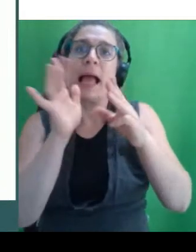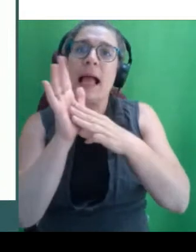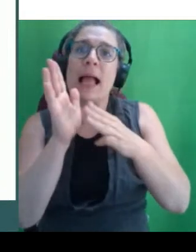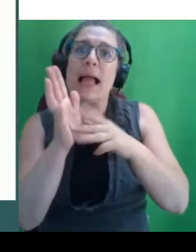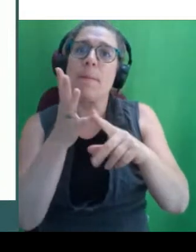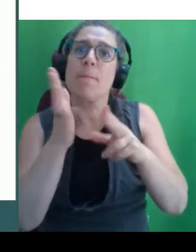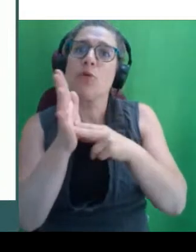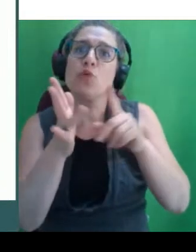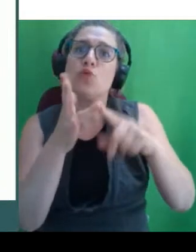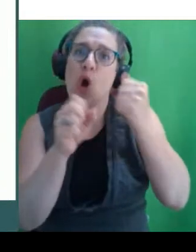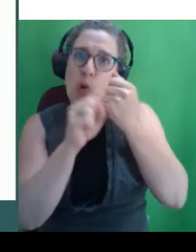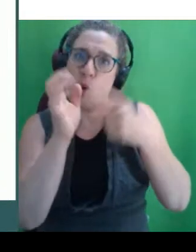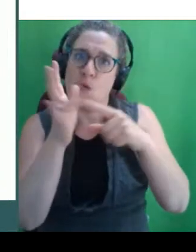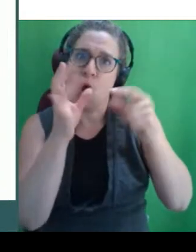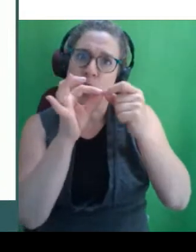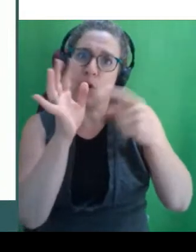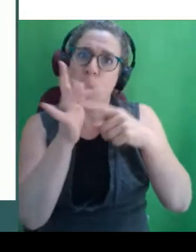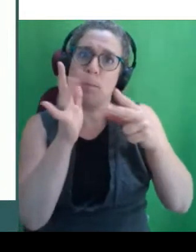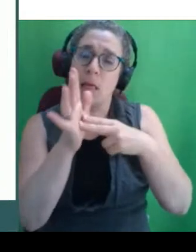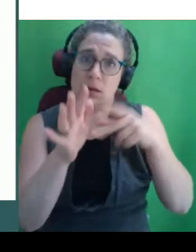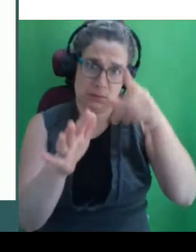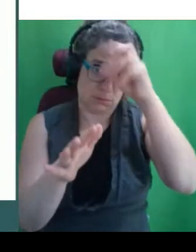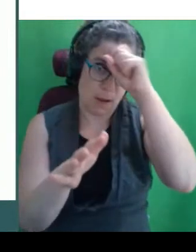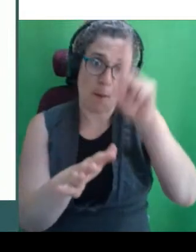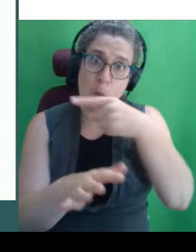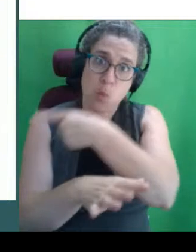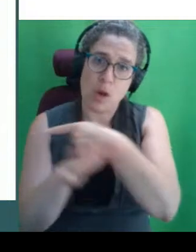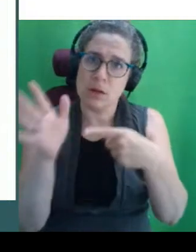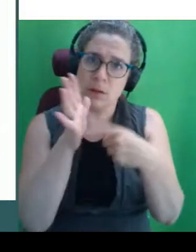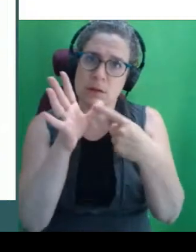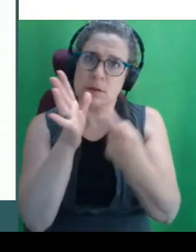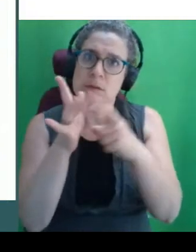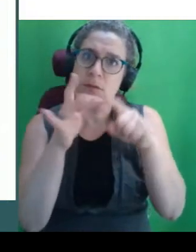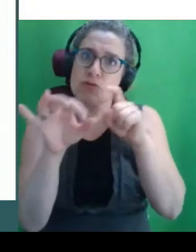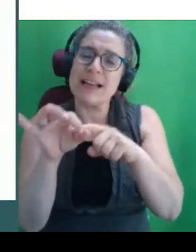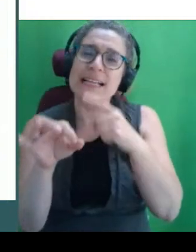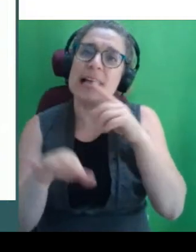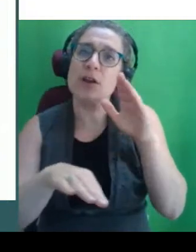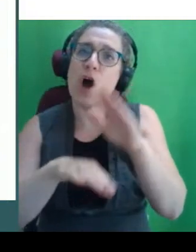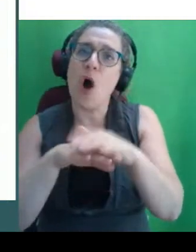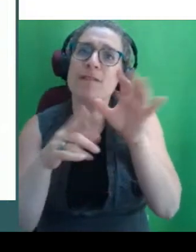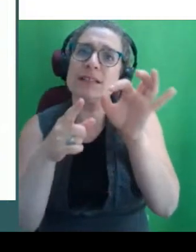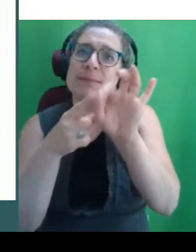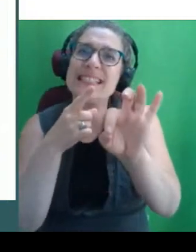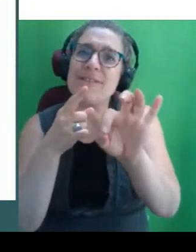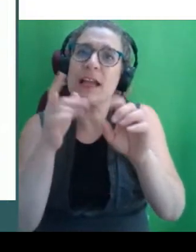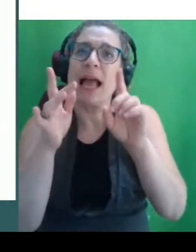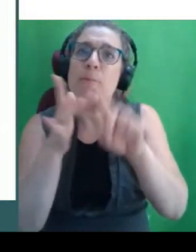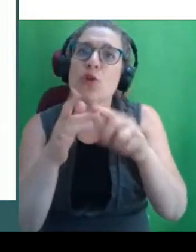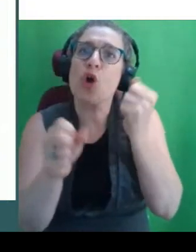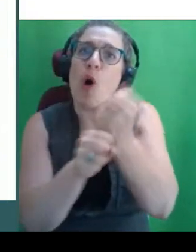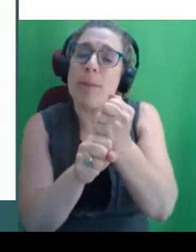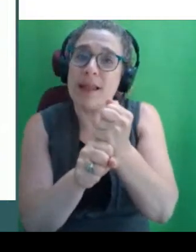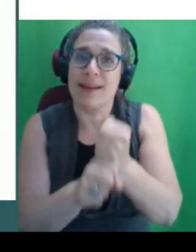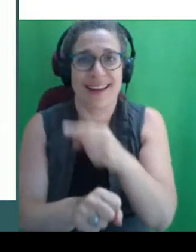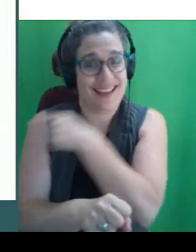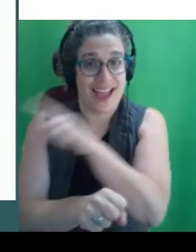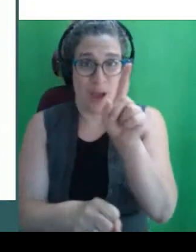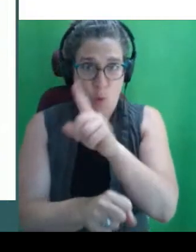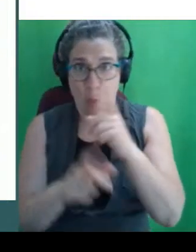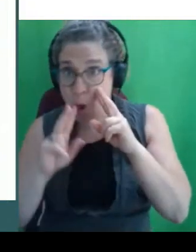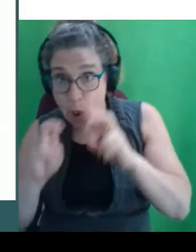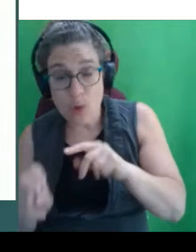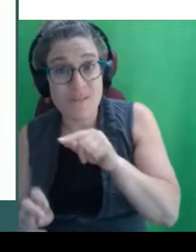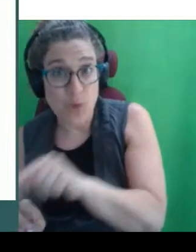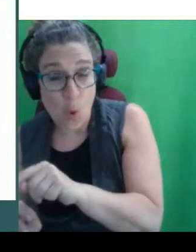he talked about diagnostic testing and about specific immunoglobulins that we look for in testing. Well, the body